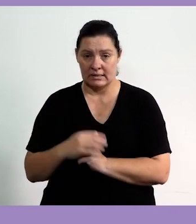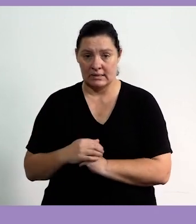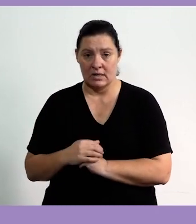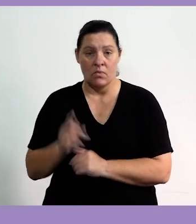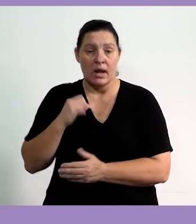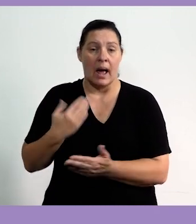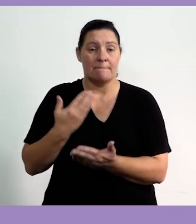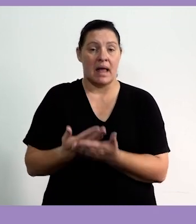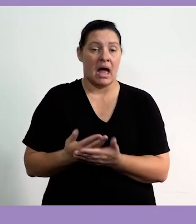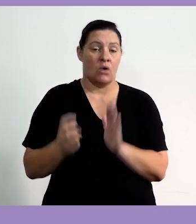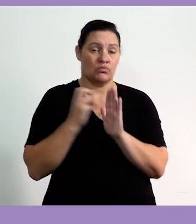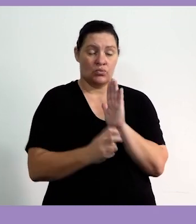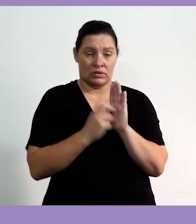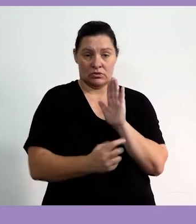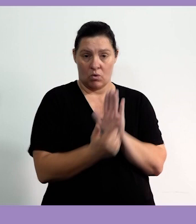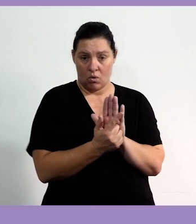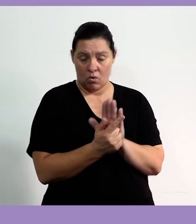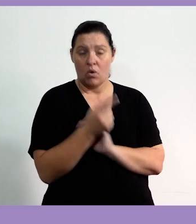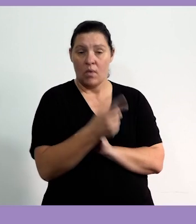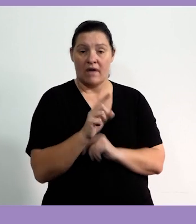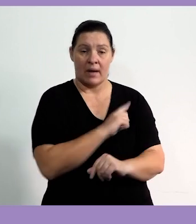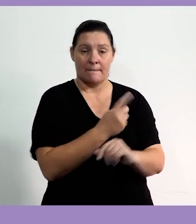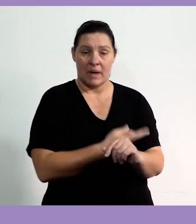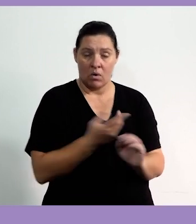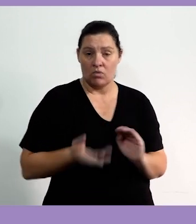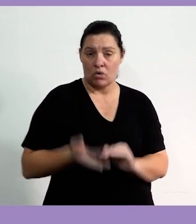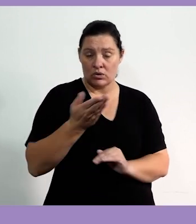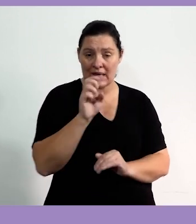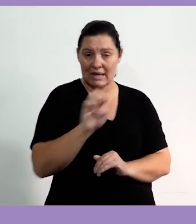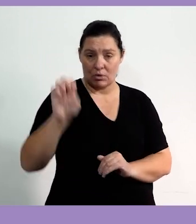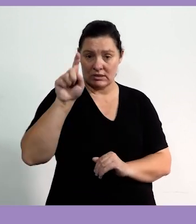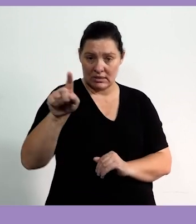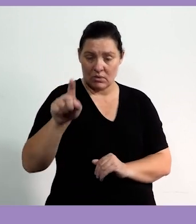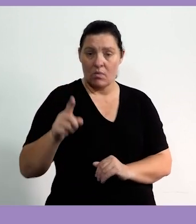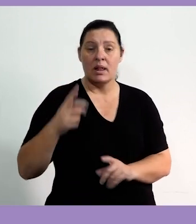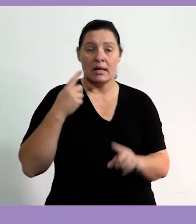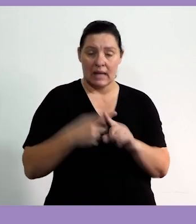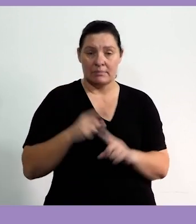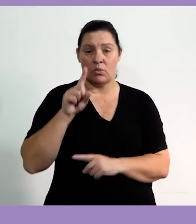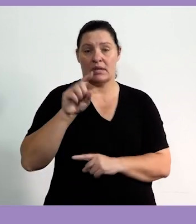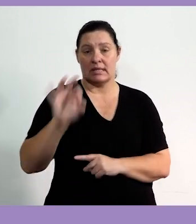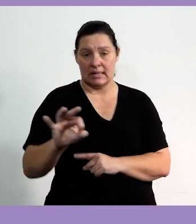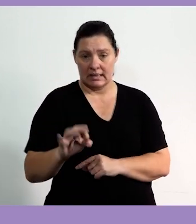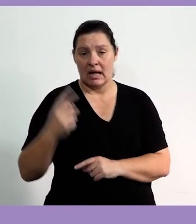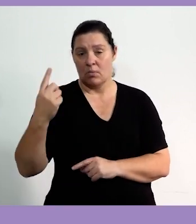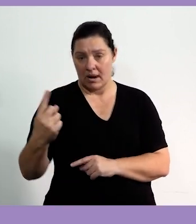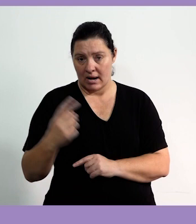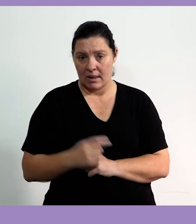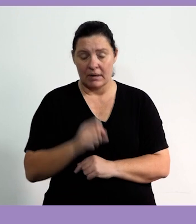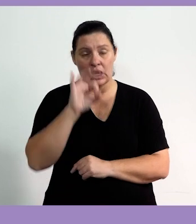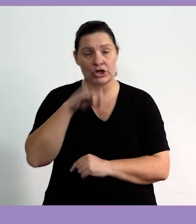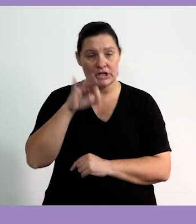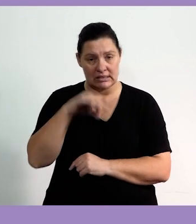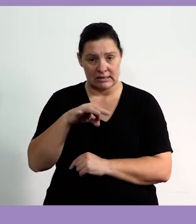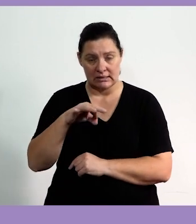squared. When we apply our exponent laws, when a power is raised to an exponent, we are going to multiply the 13 and the